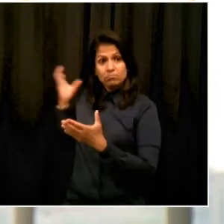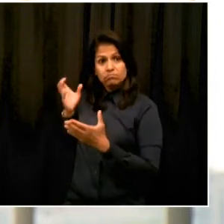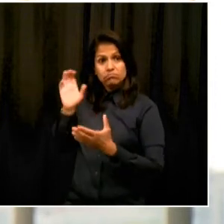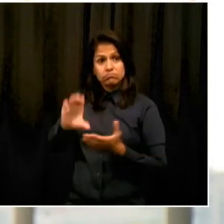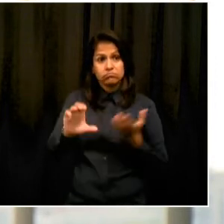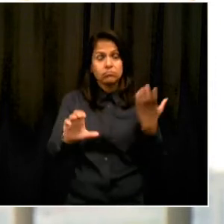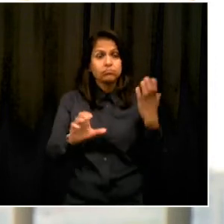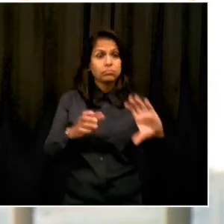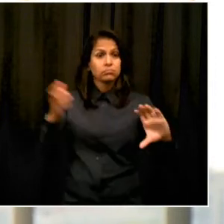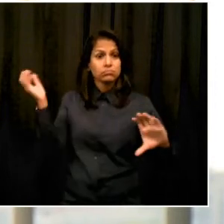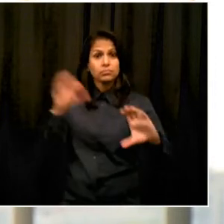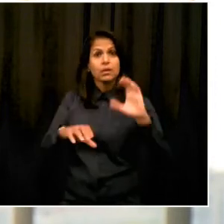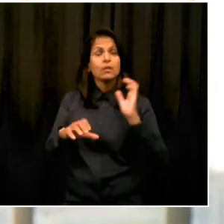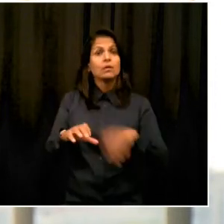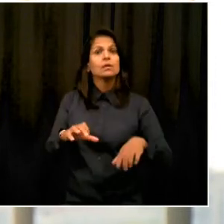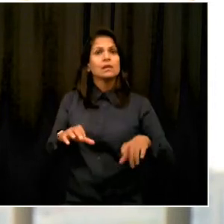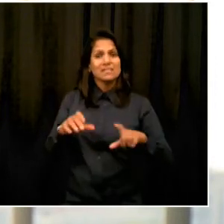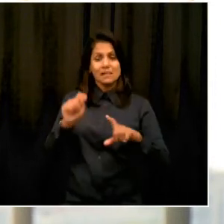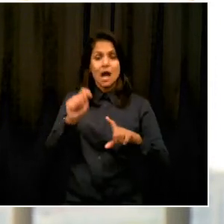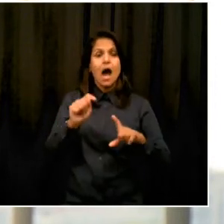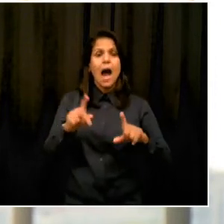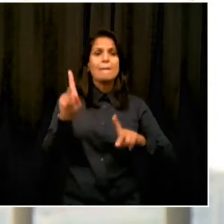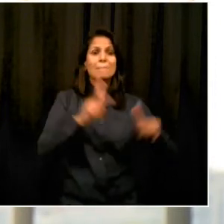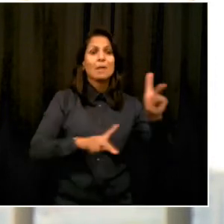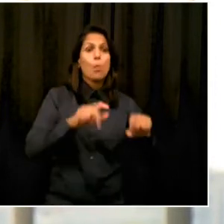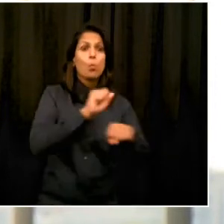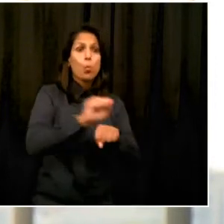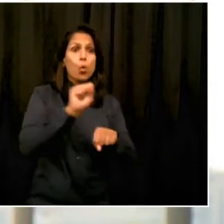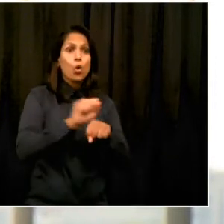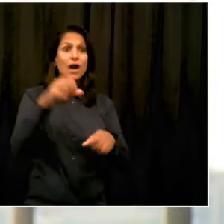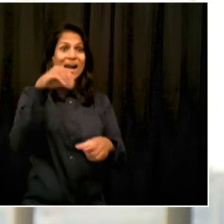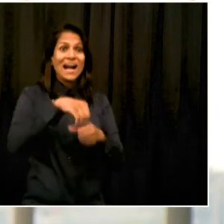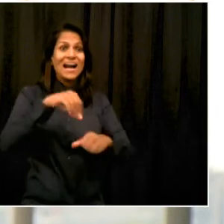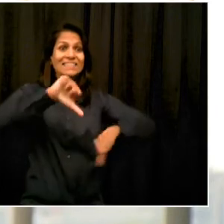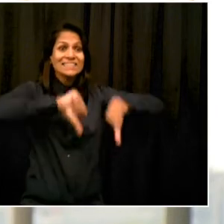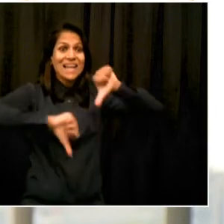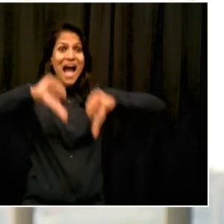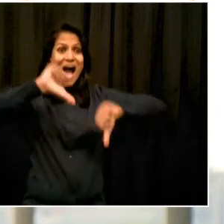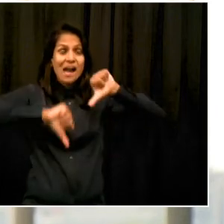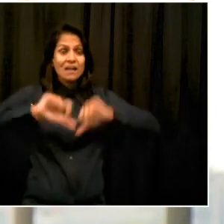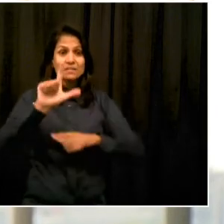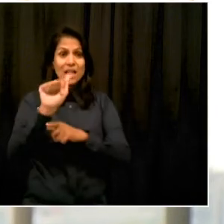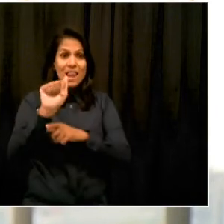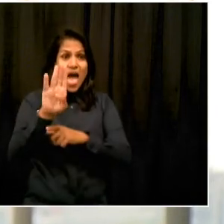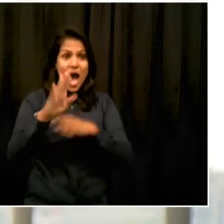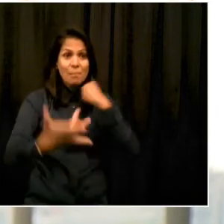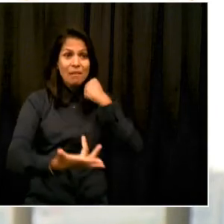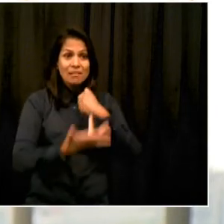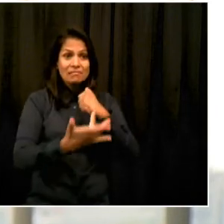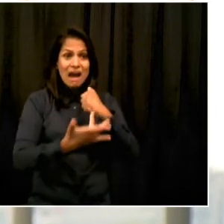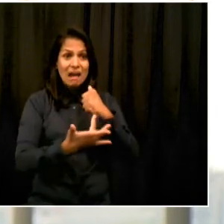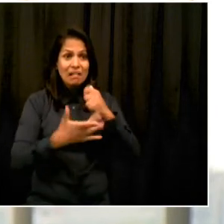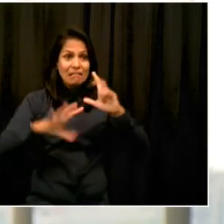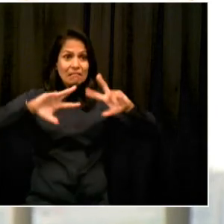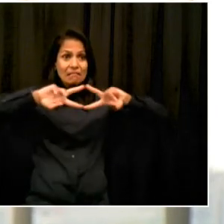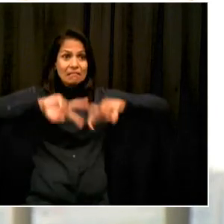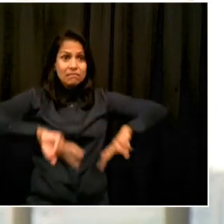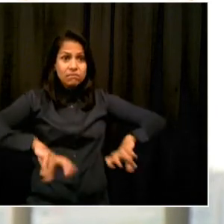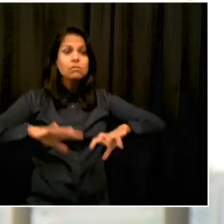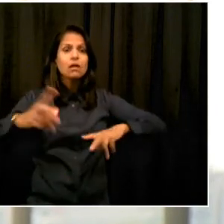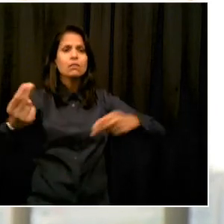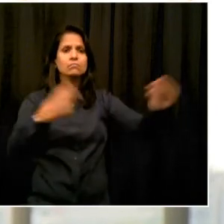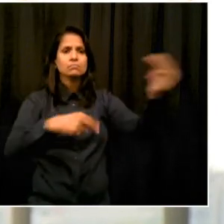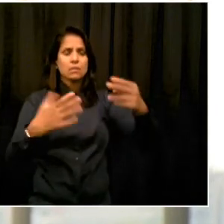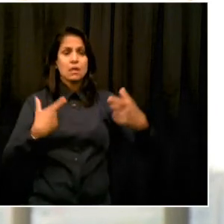tremendous amount of resources that will be available going forward, because I am convinced the federal